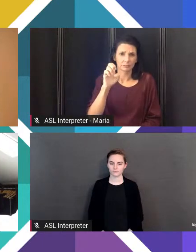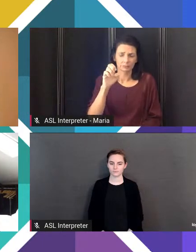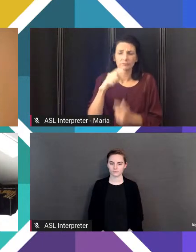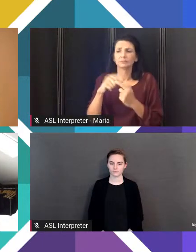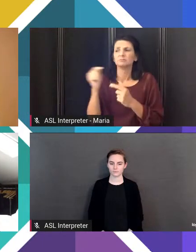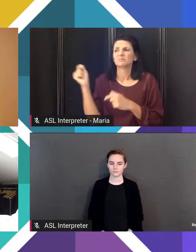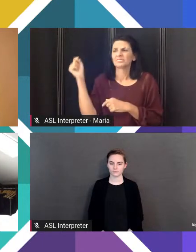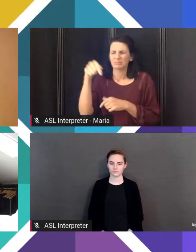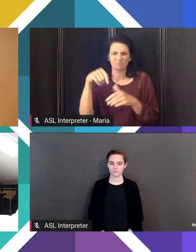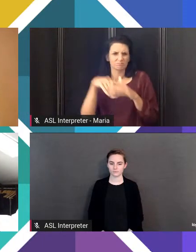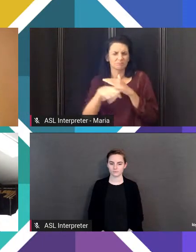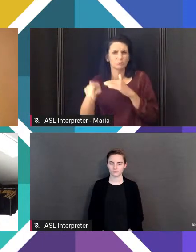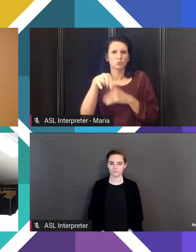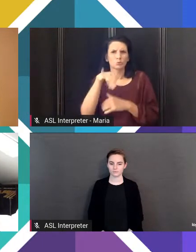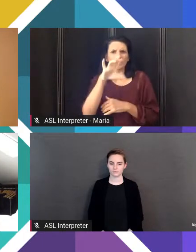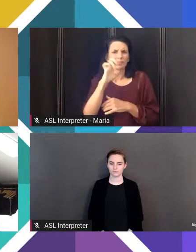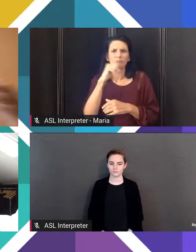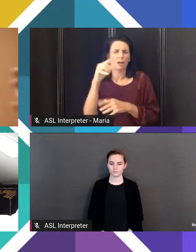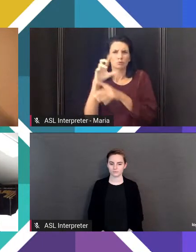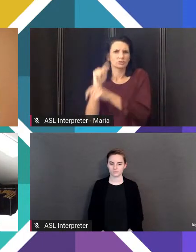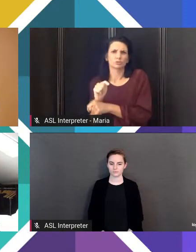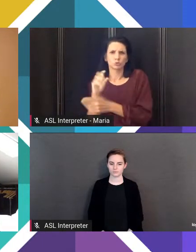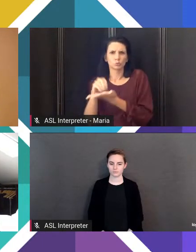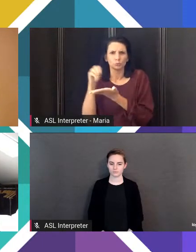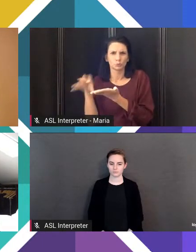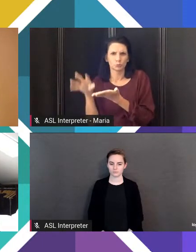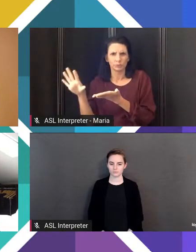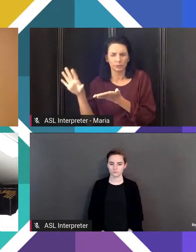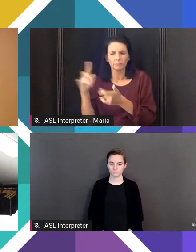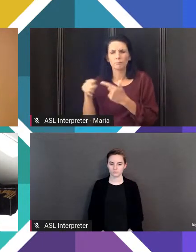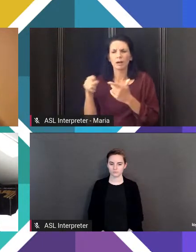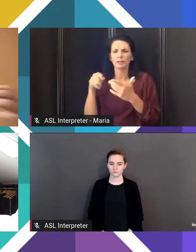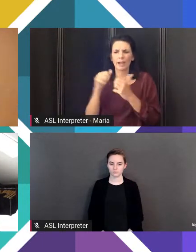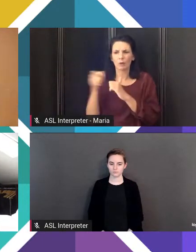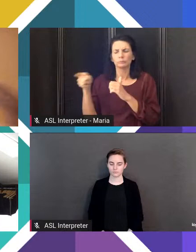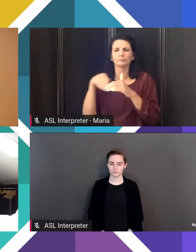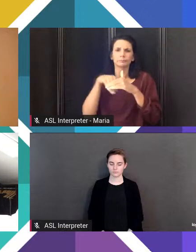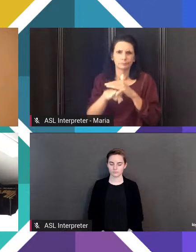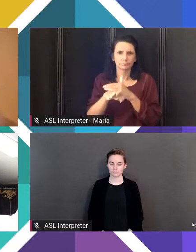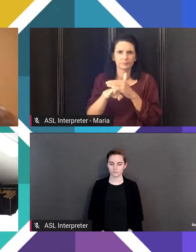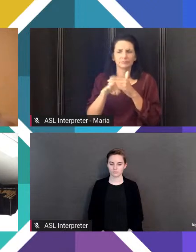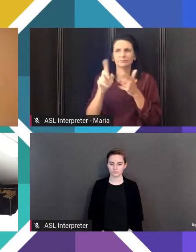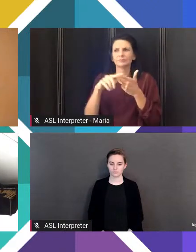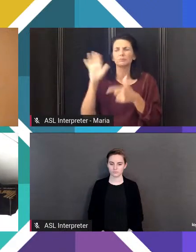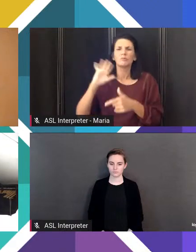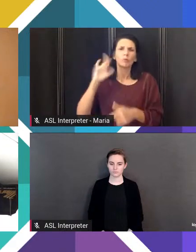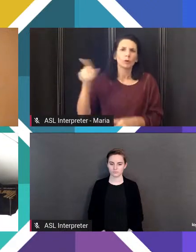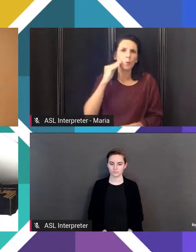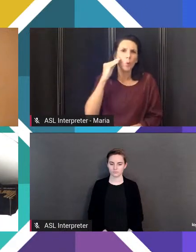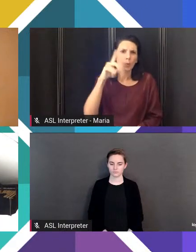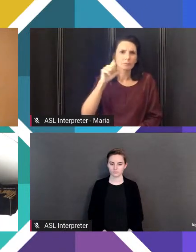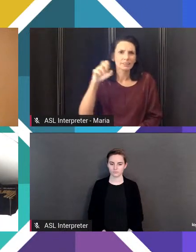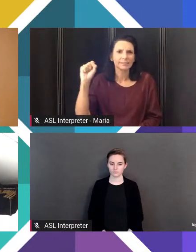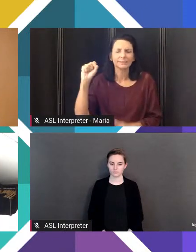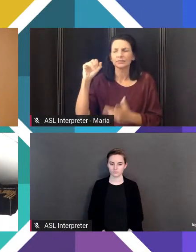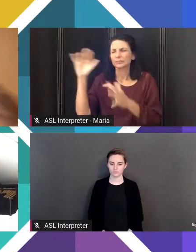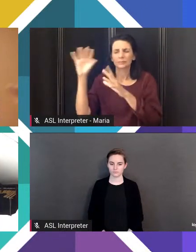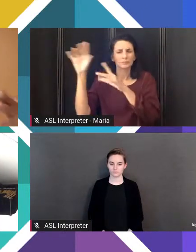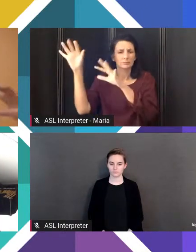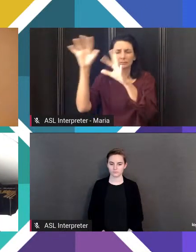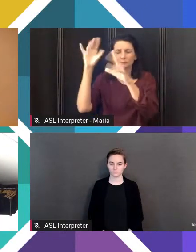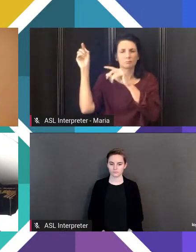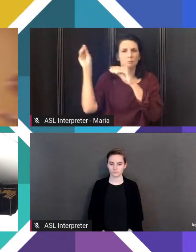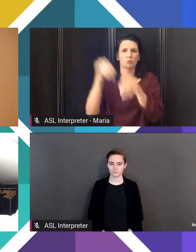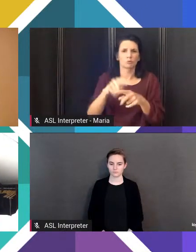non-traditionally and had a really interesting kind of experience of being homeless and whatnot, and then coming to New Haven after